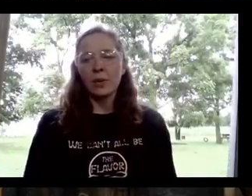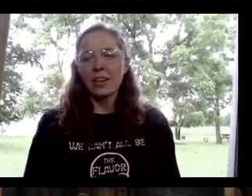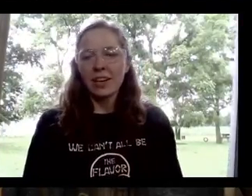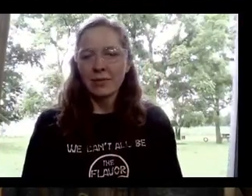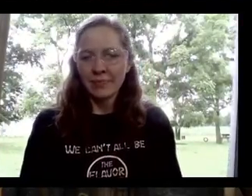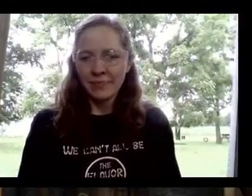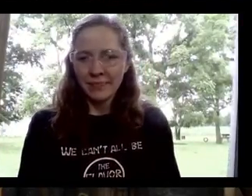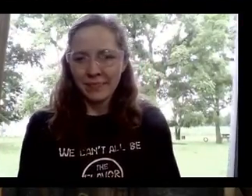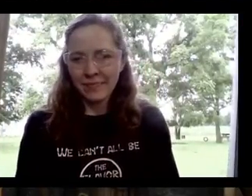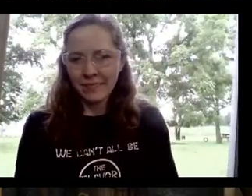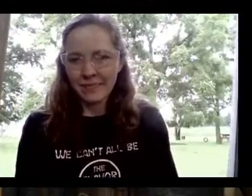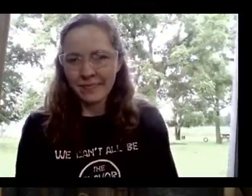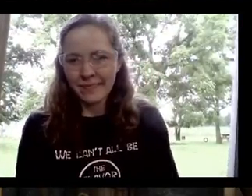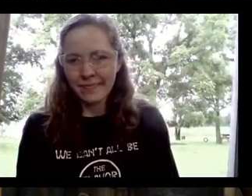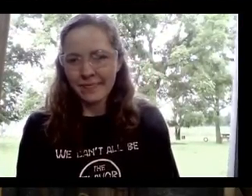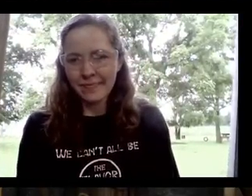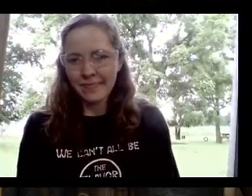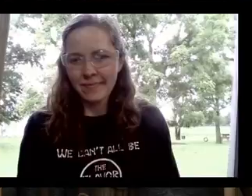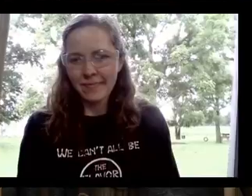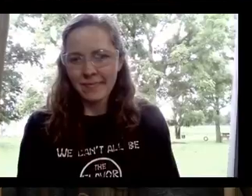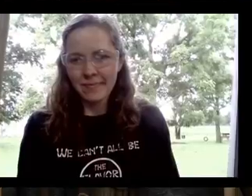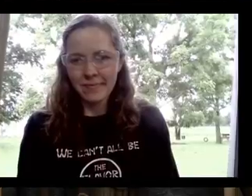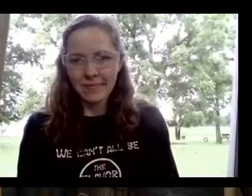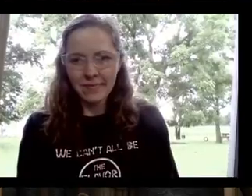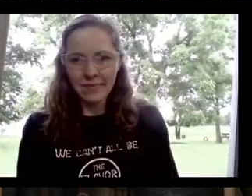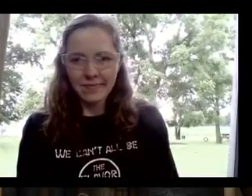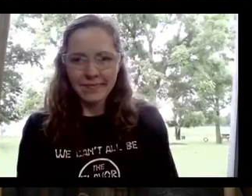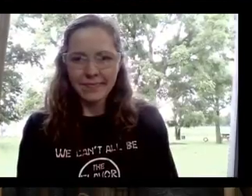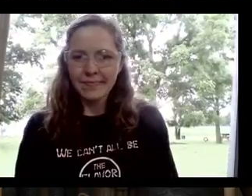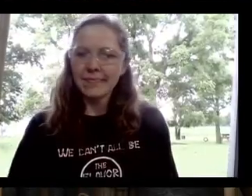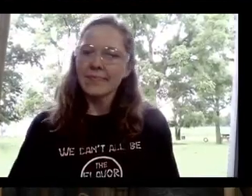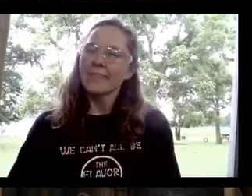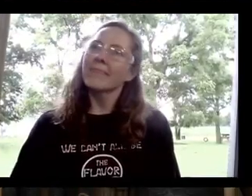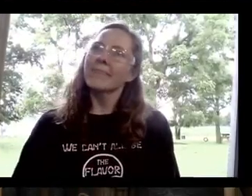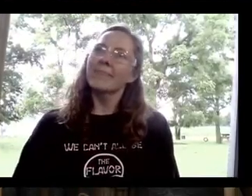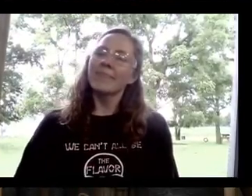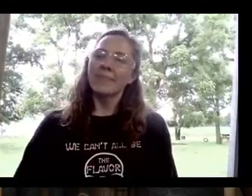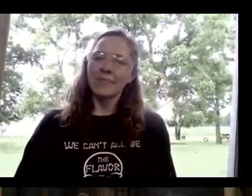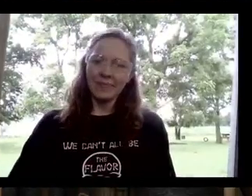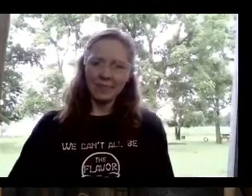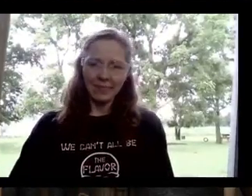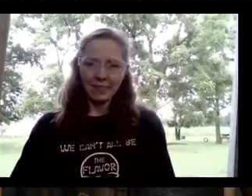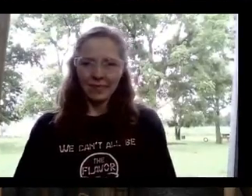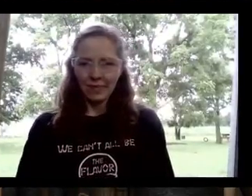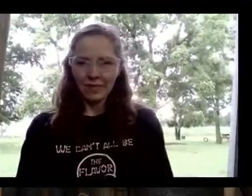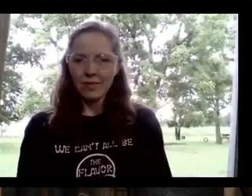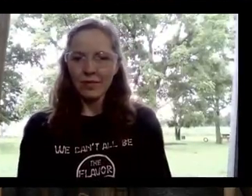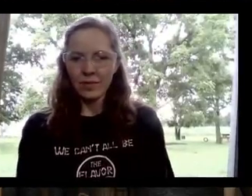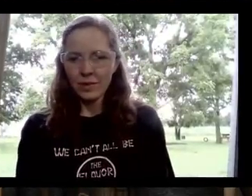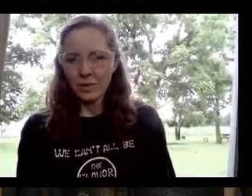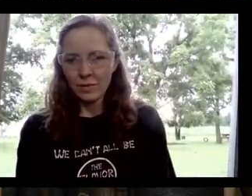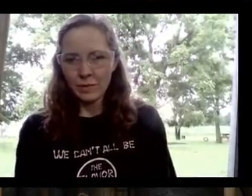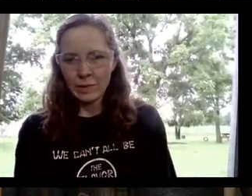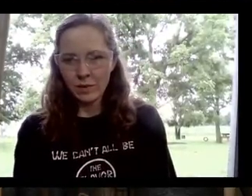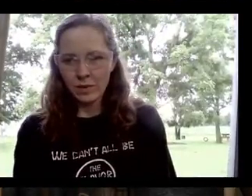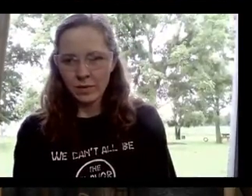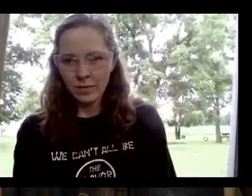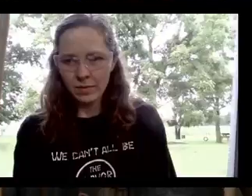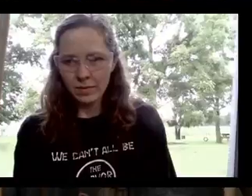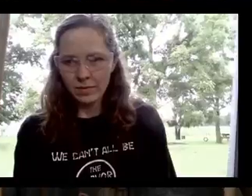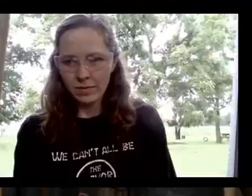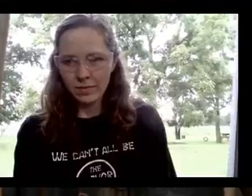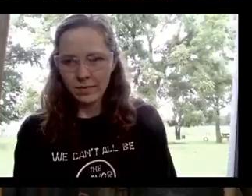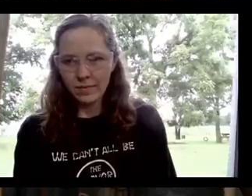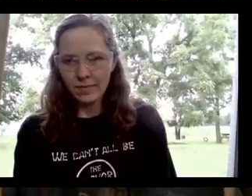stay cooler? Yes, it does. In my opinion, it does. It is a slightly